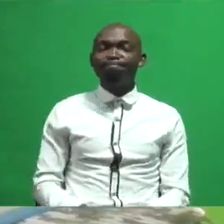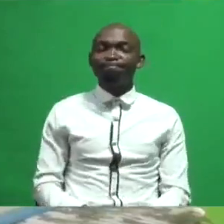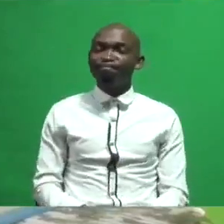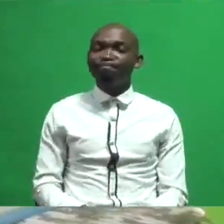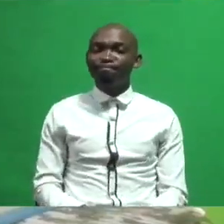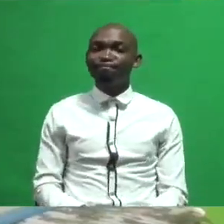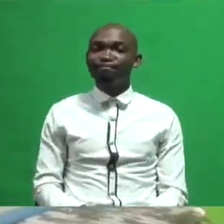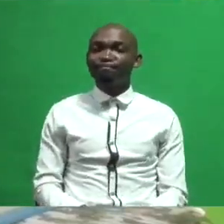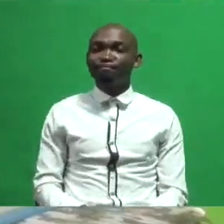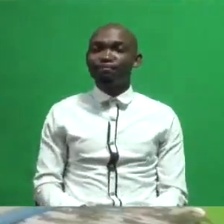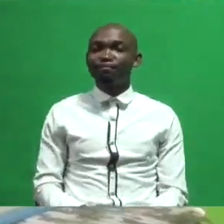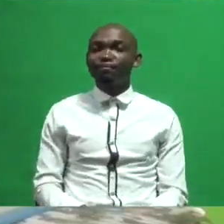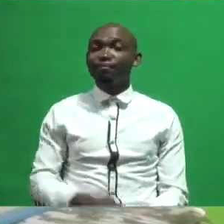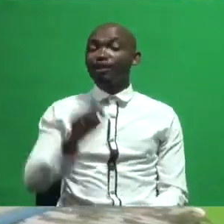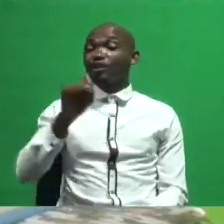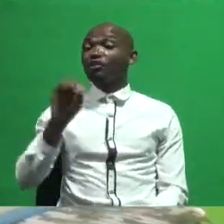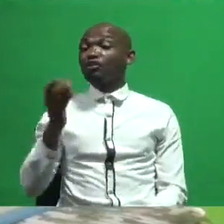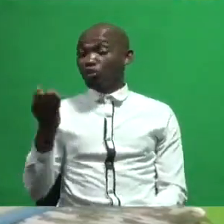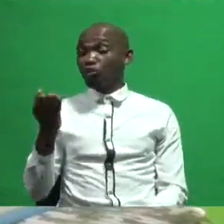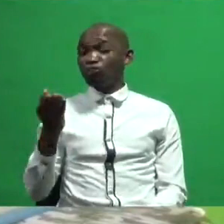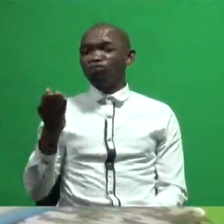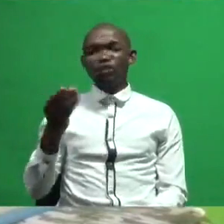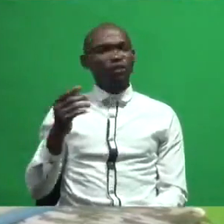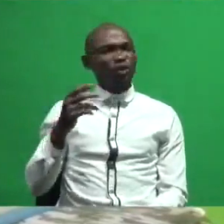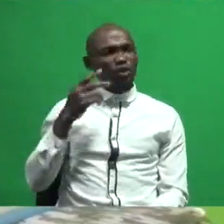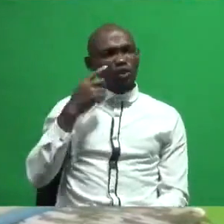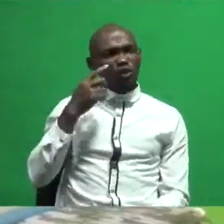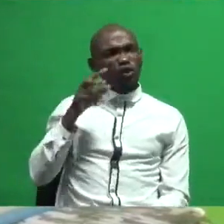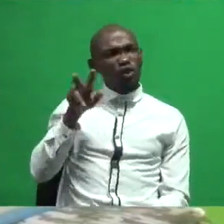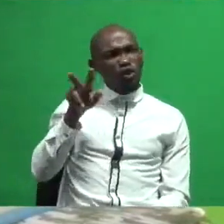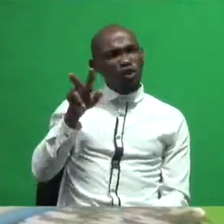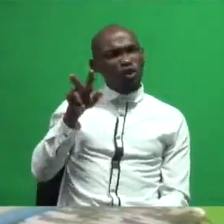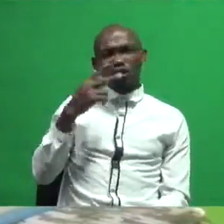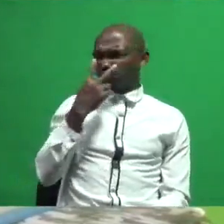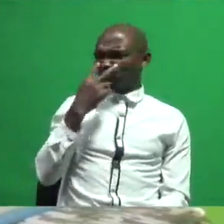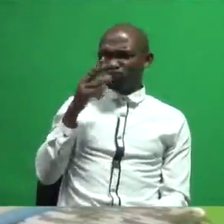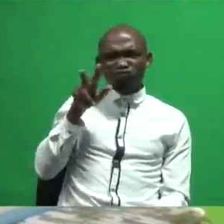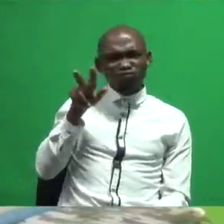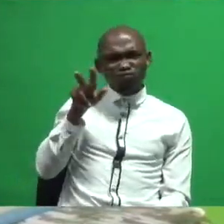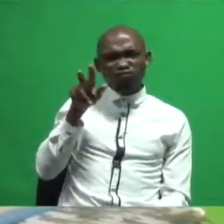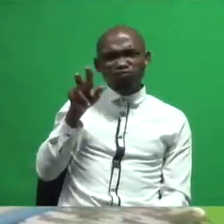one. So, observe carefully.